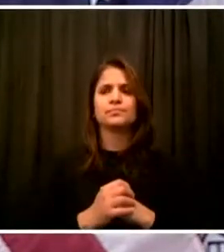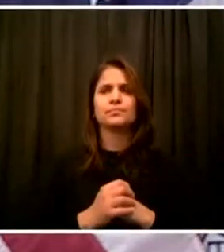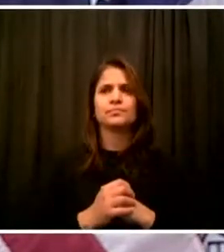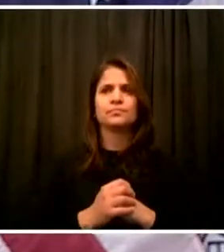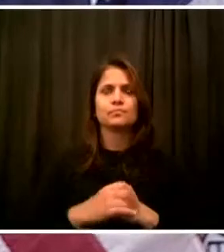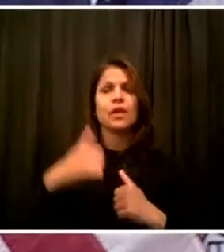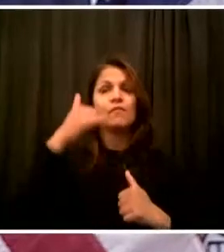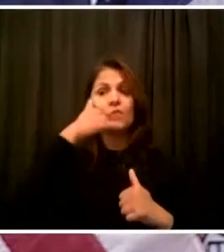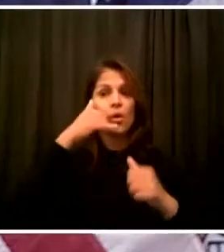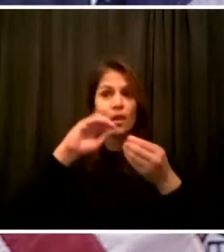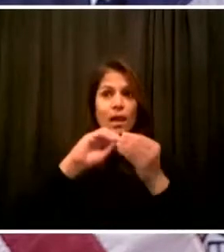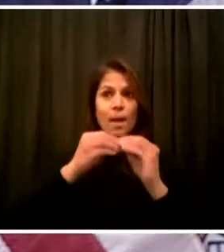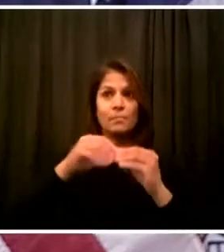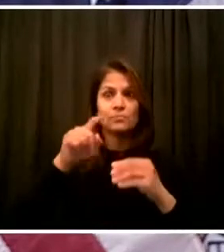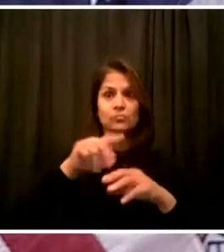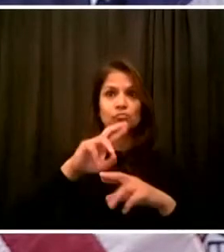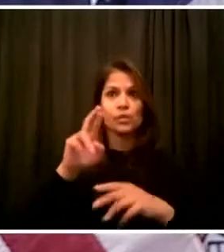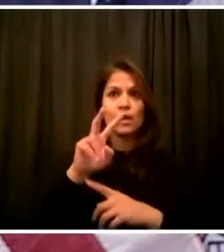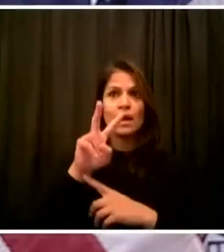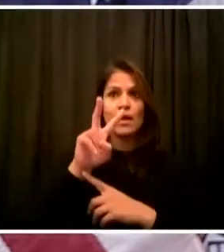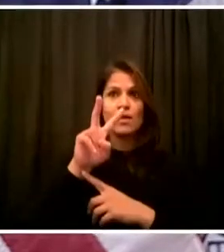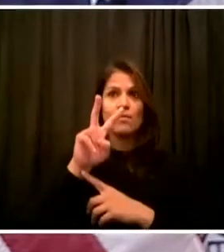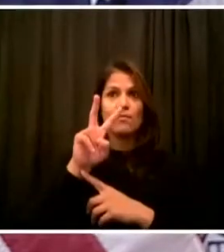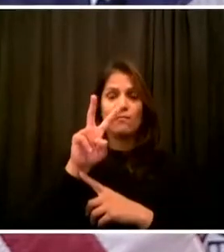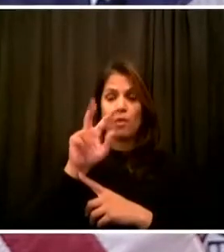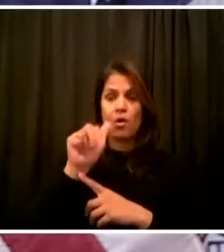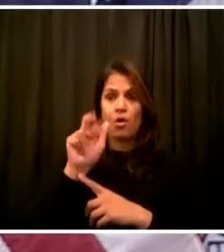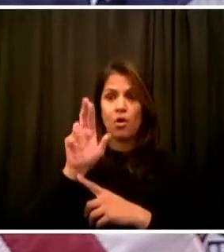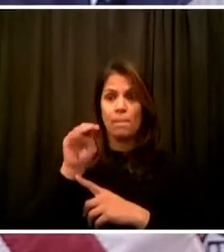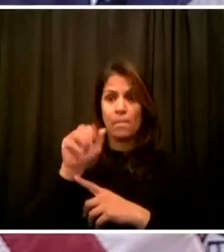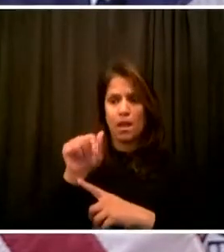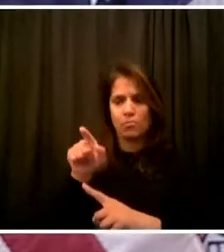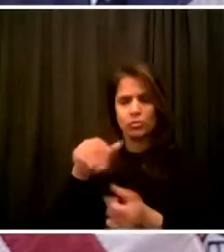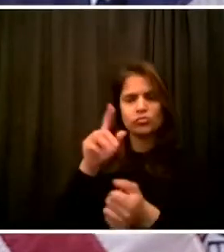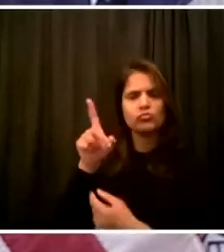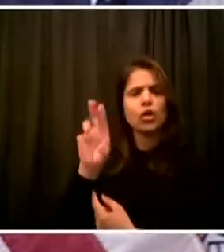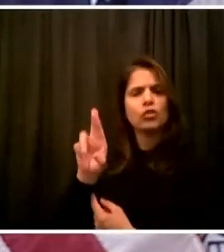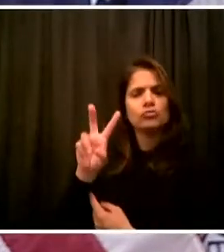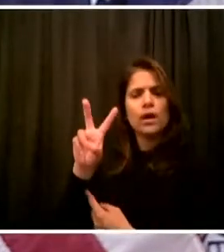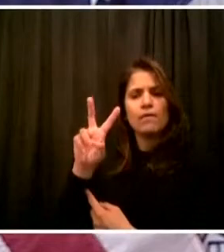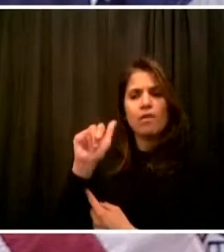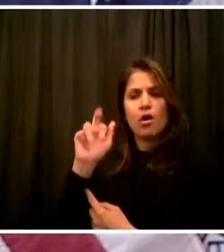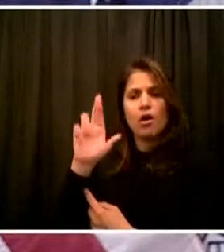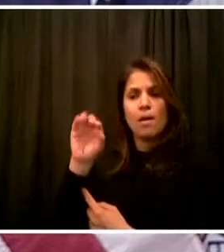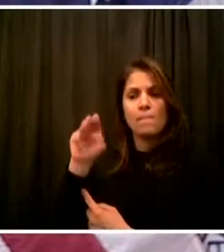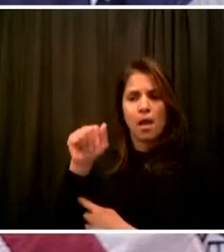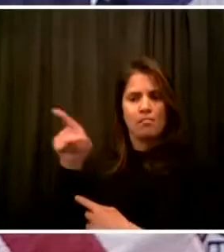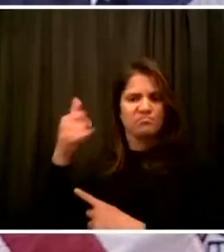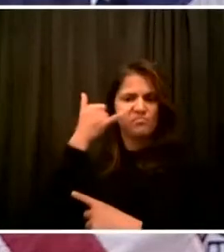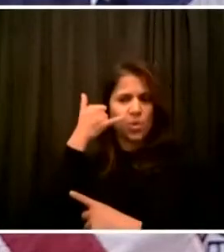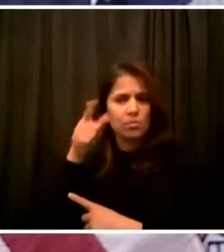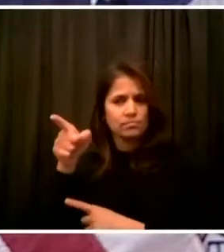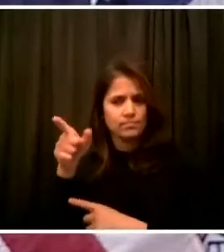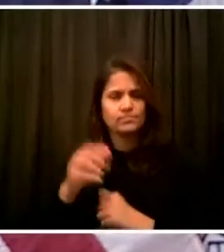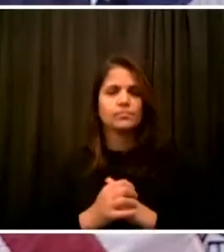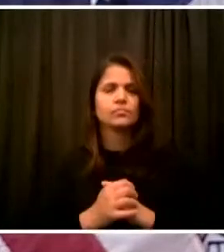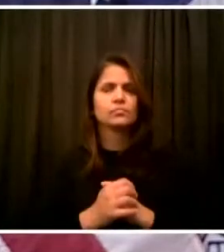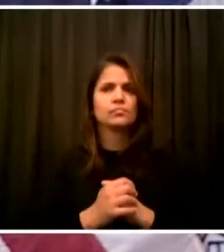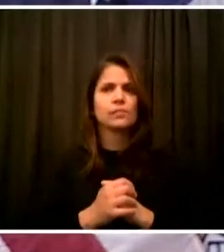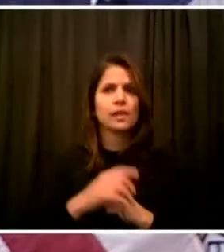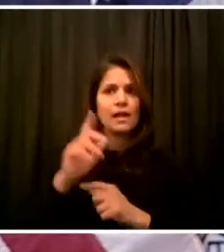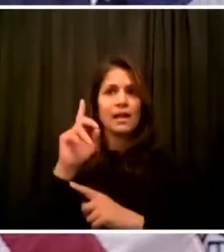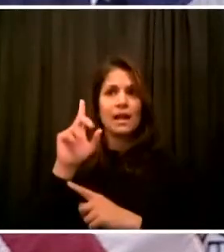Commissioner Banks on the phone. And with that, the first question goes to Andrew from NBC New York. Andrew? Hi, good morning. Hope everyone is doing well.